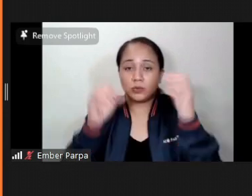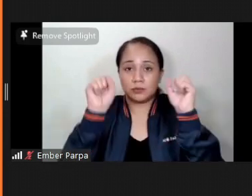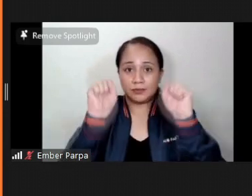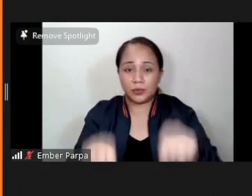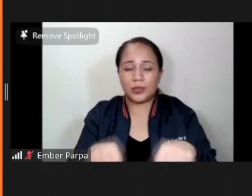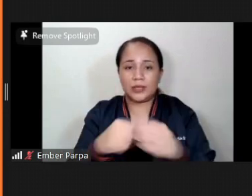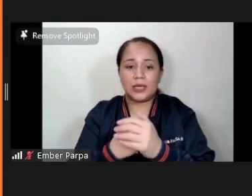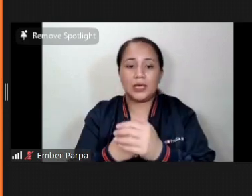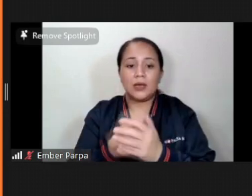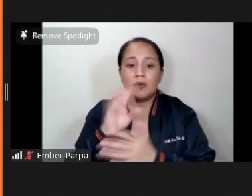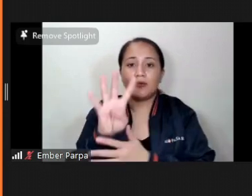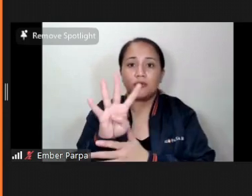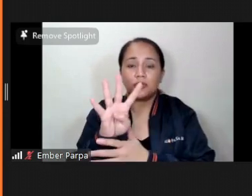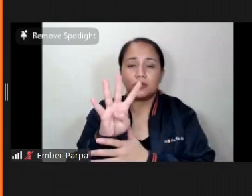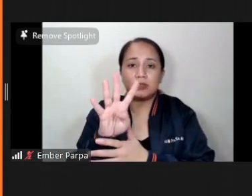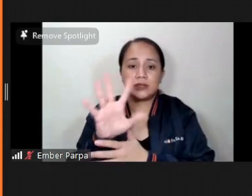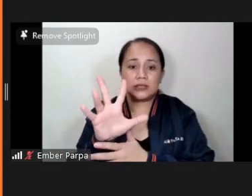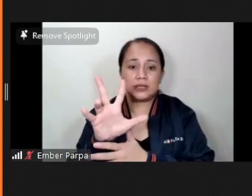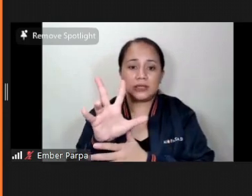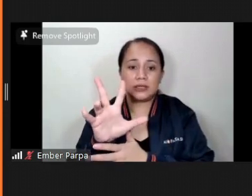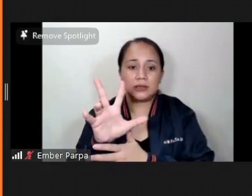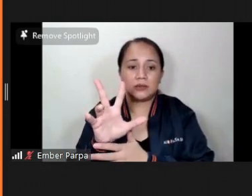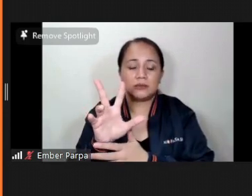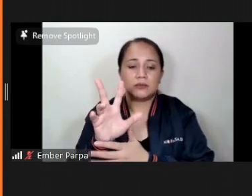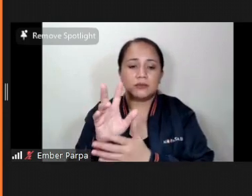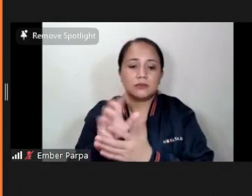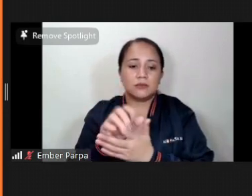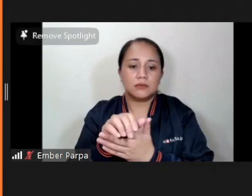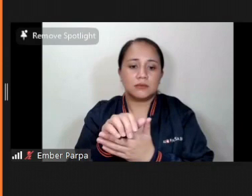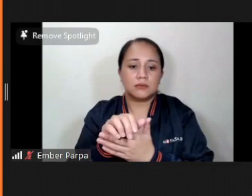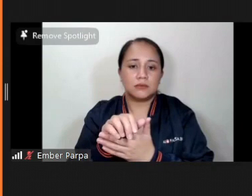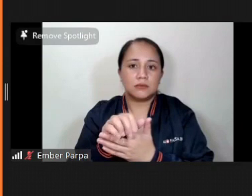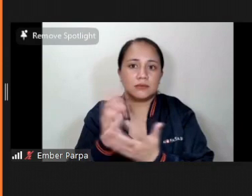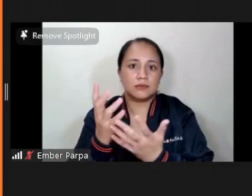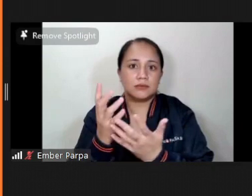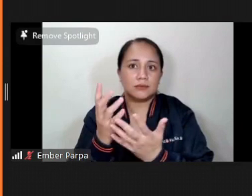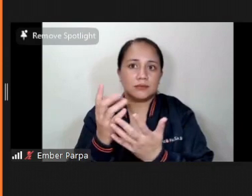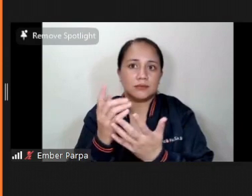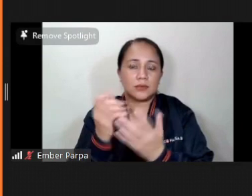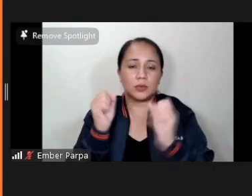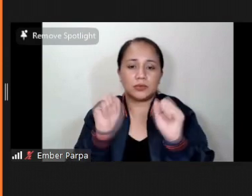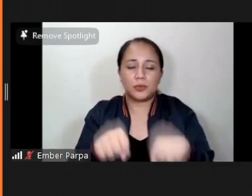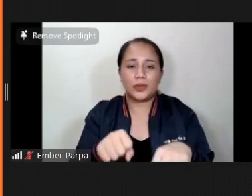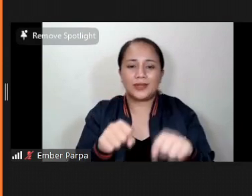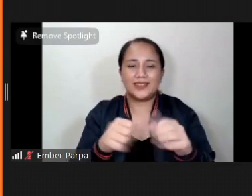siya sa quarter 3 of 2022. Para naman po sa susunod nating